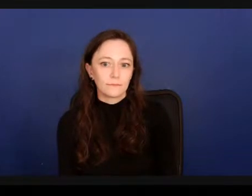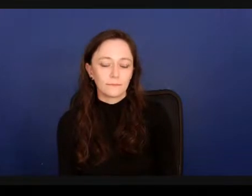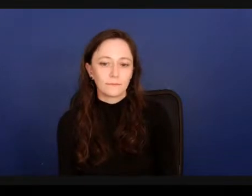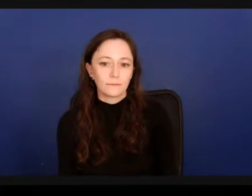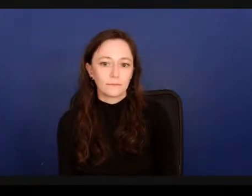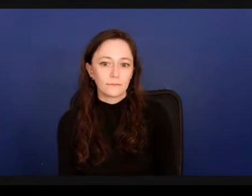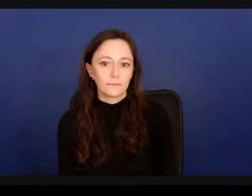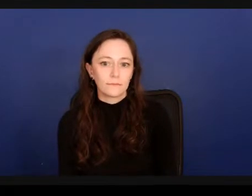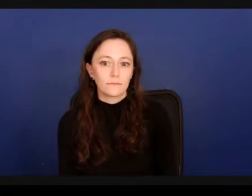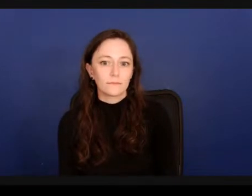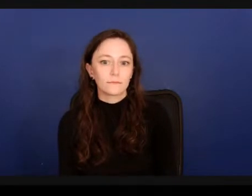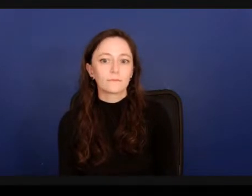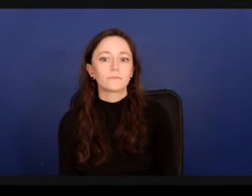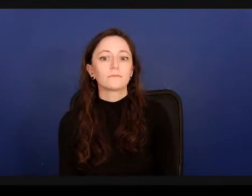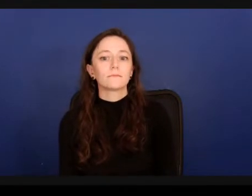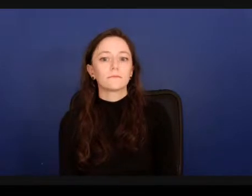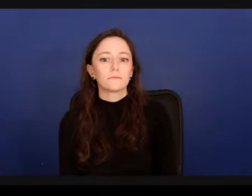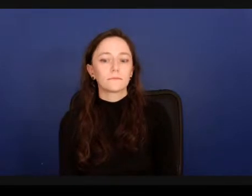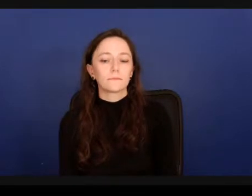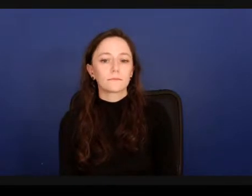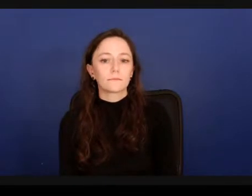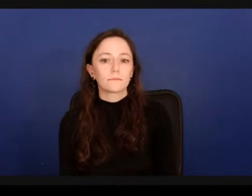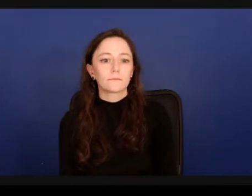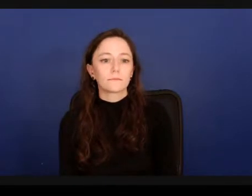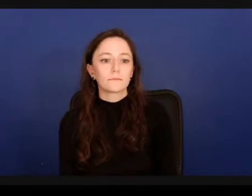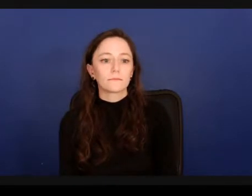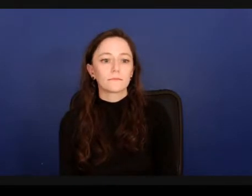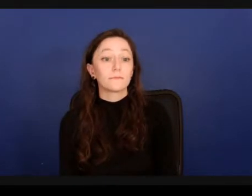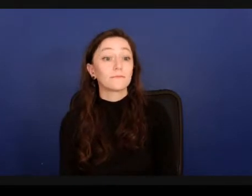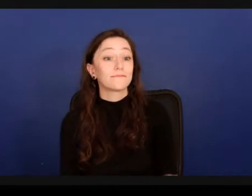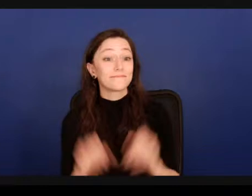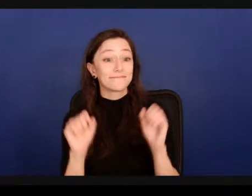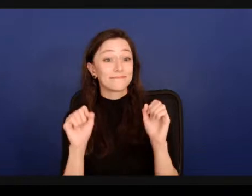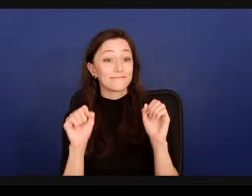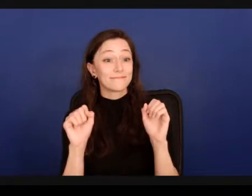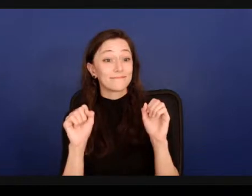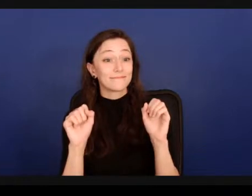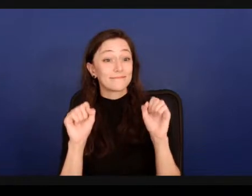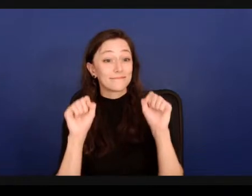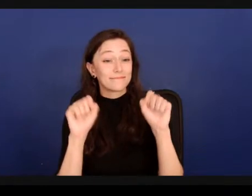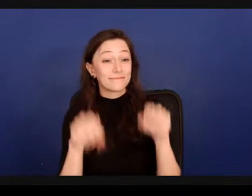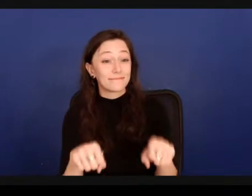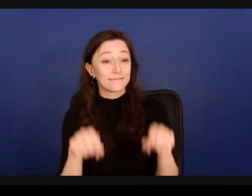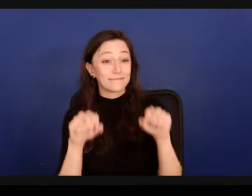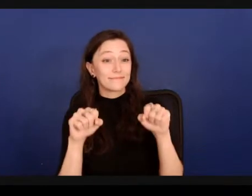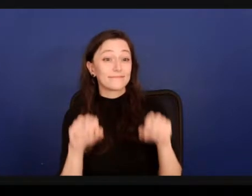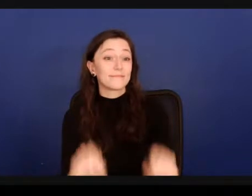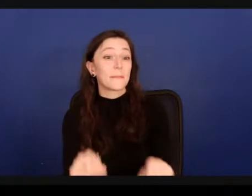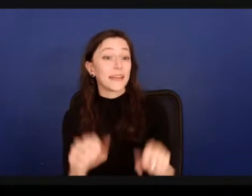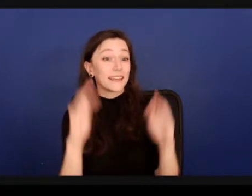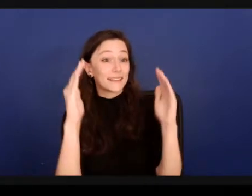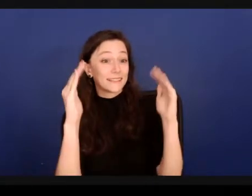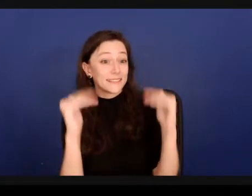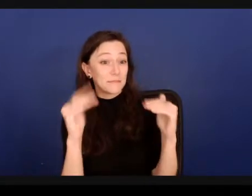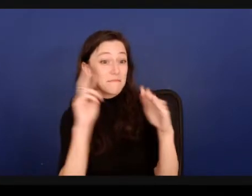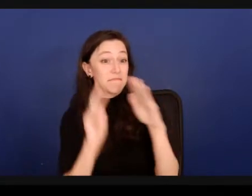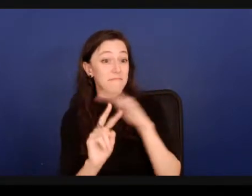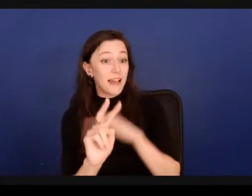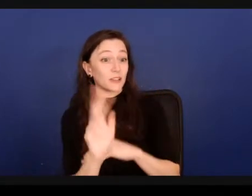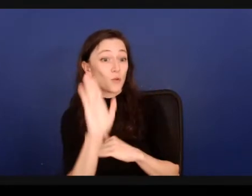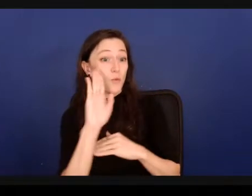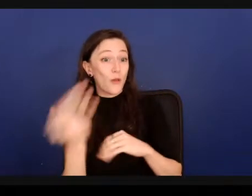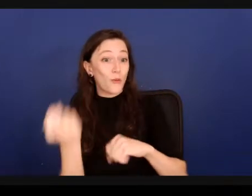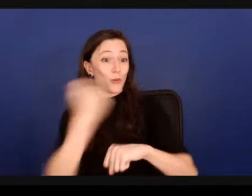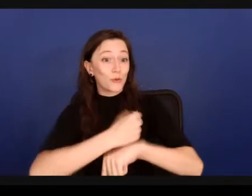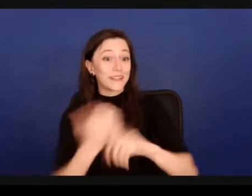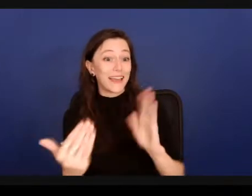All right, so we could probably expect that will close again once activity comes back up. So if you're curious what it looks like out